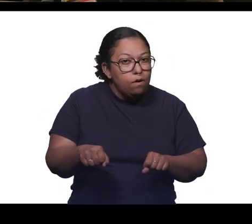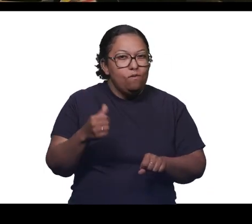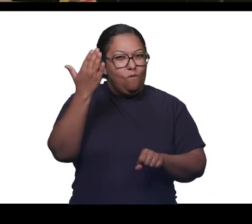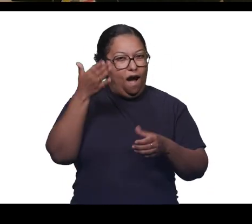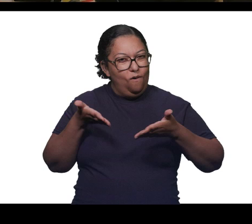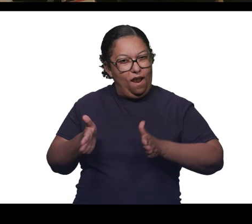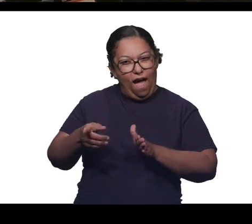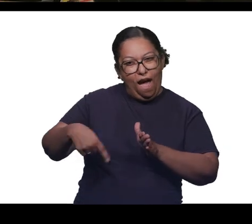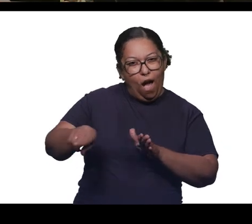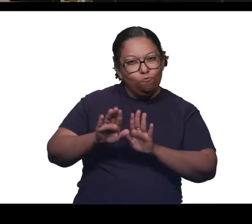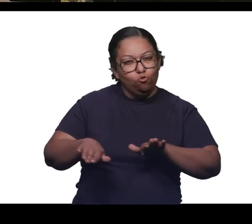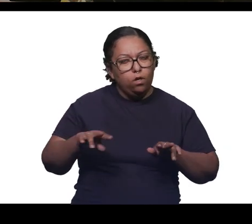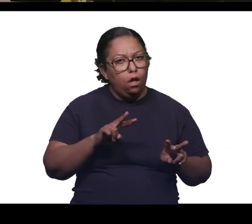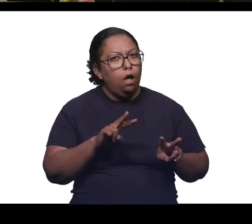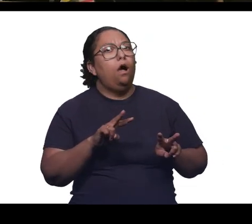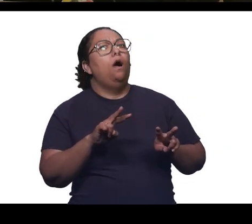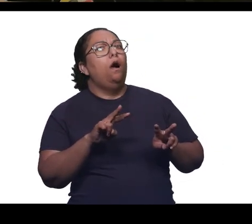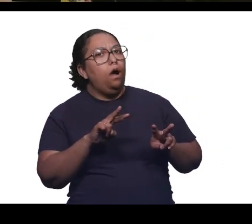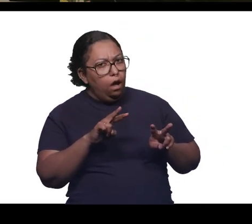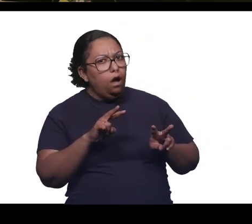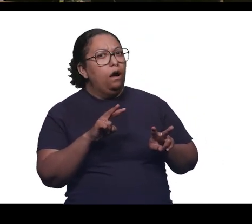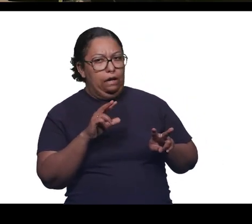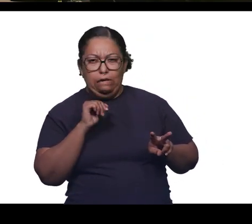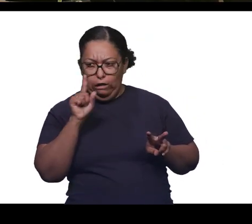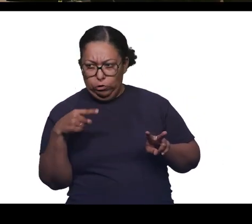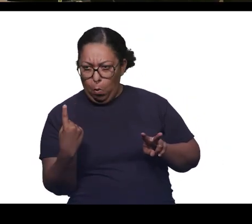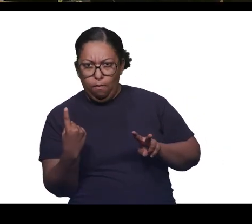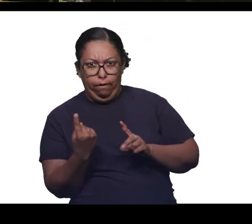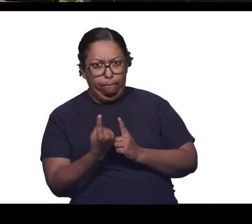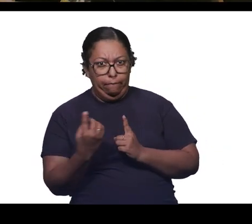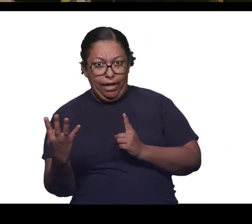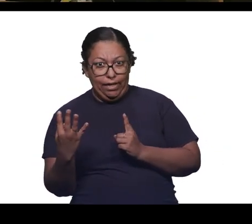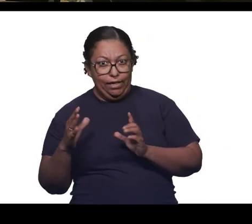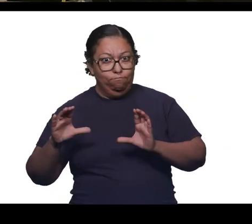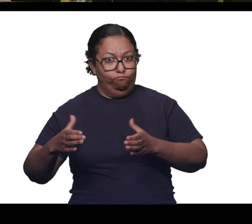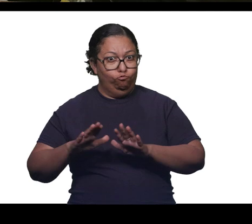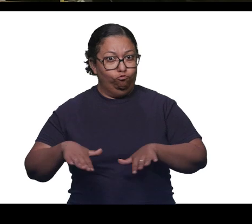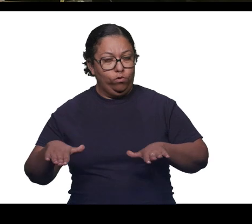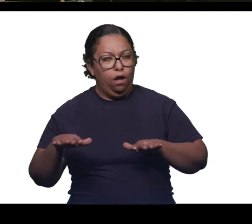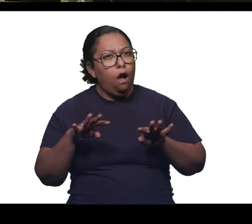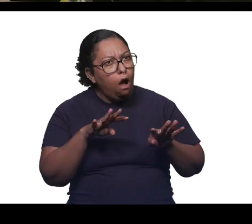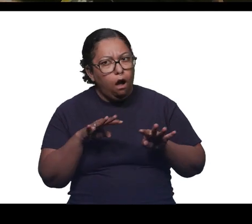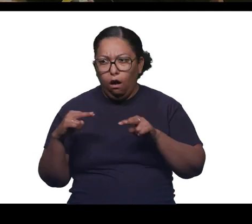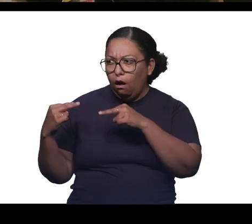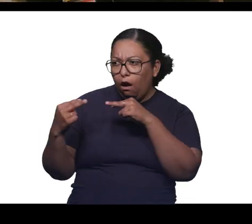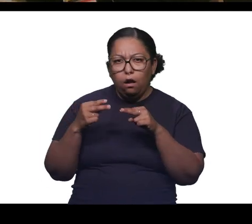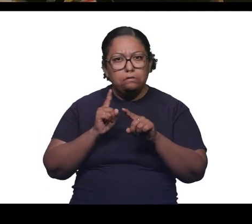you're with not just one child but a group of children, that there could be different interpretations here. And let's listen to all of